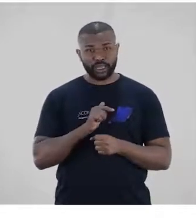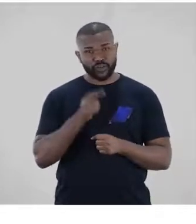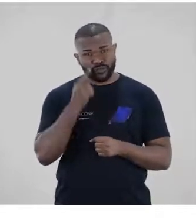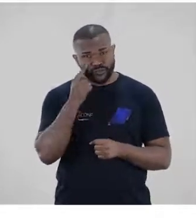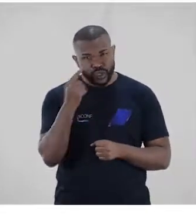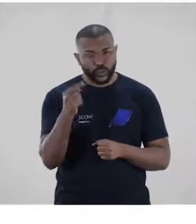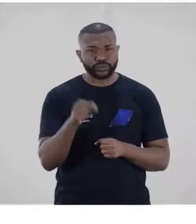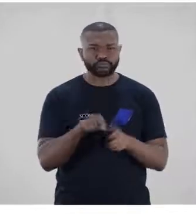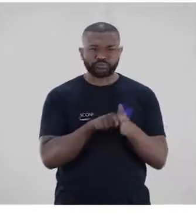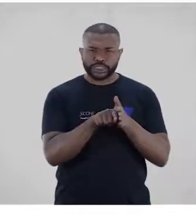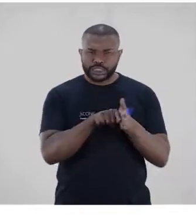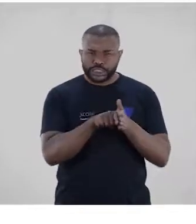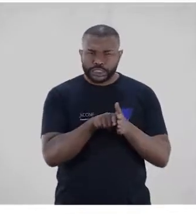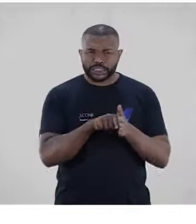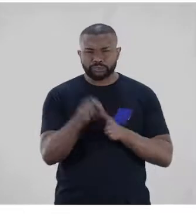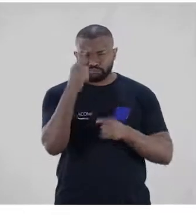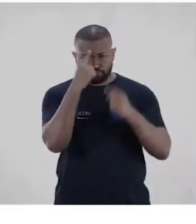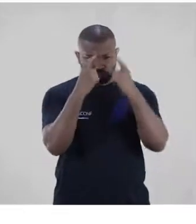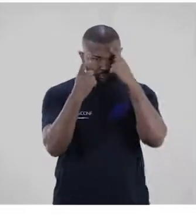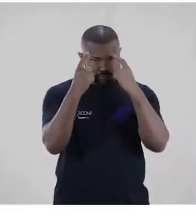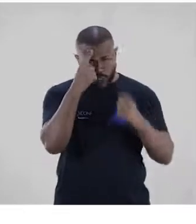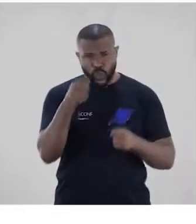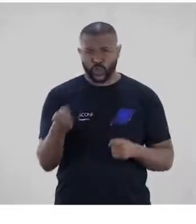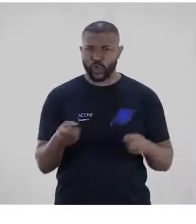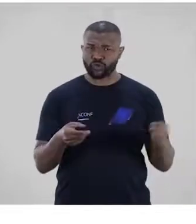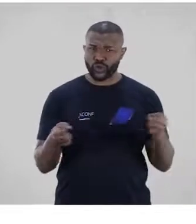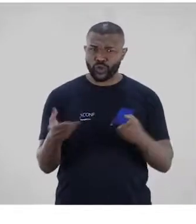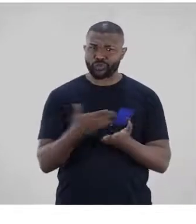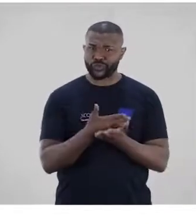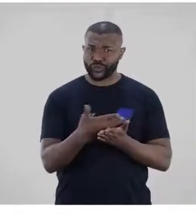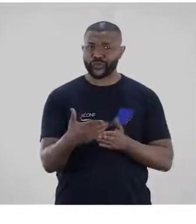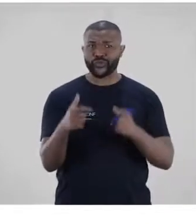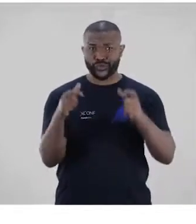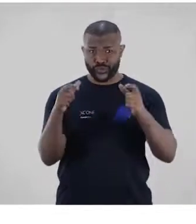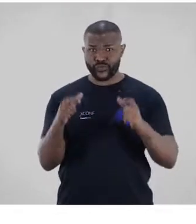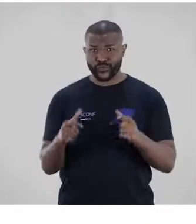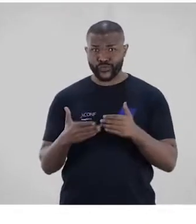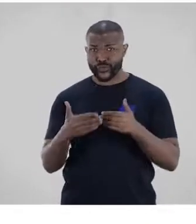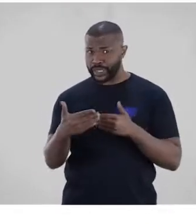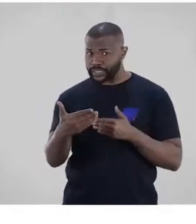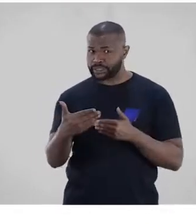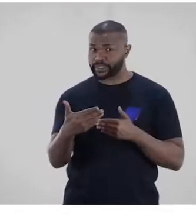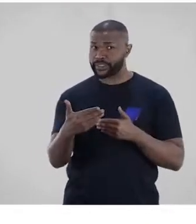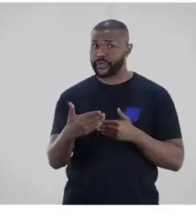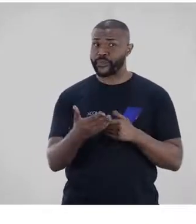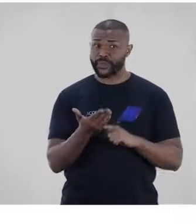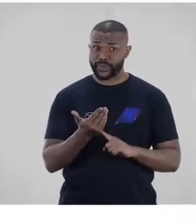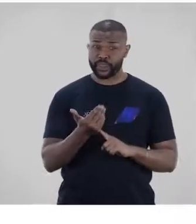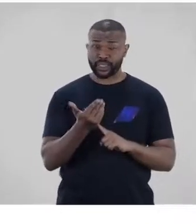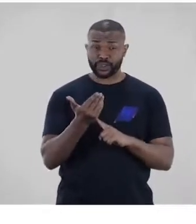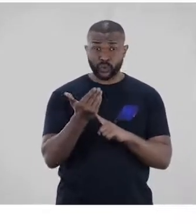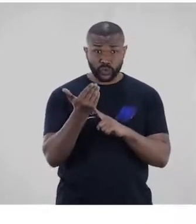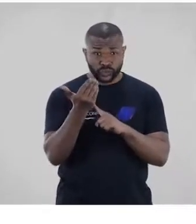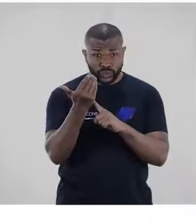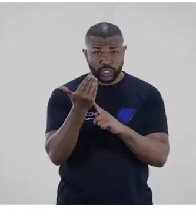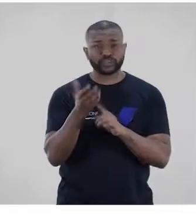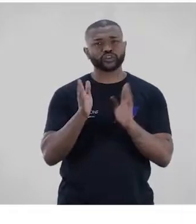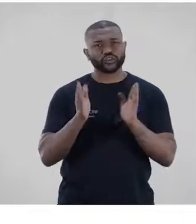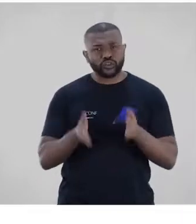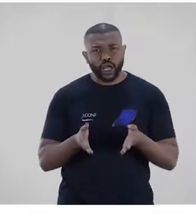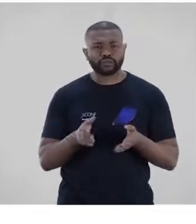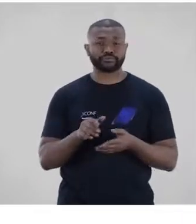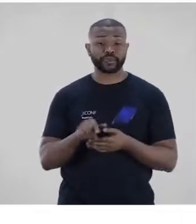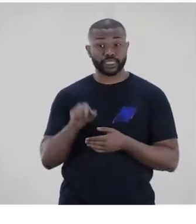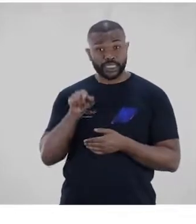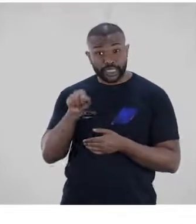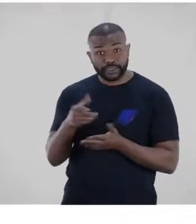the innovators space, which are technologies that early adopters are starting to adopt. And I think we're